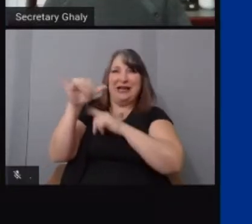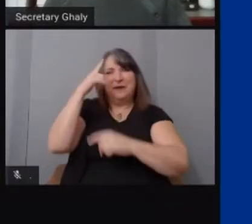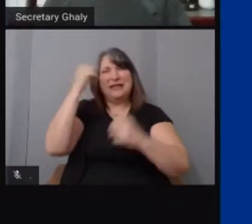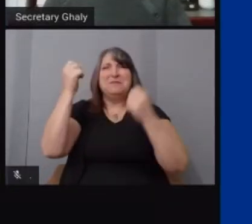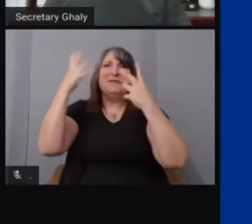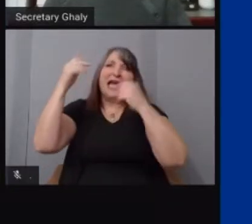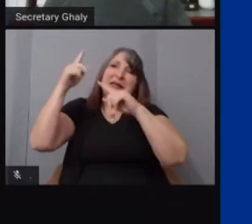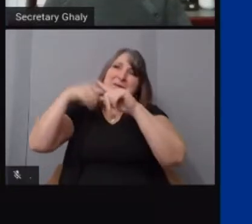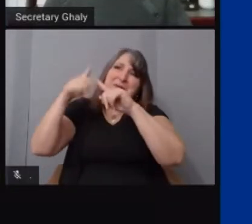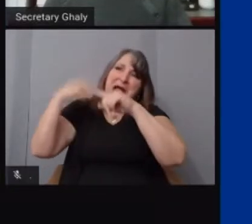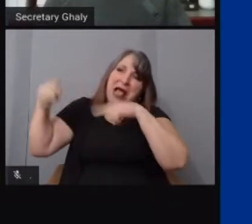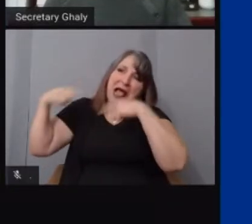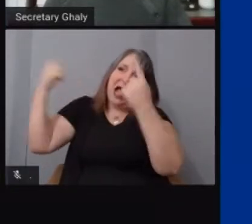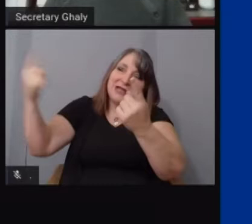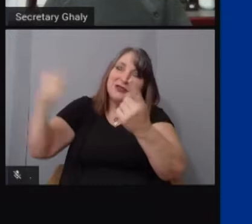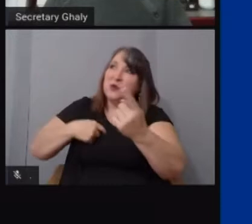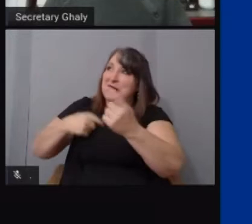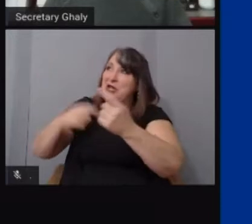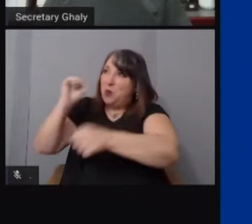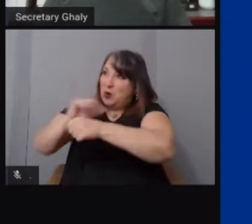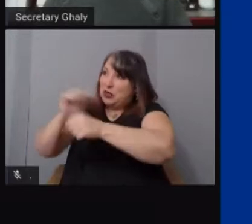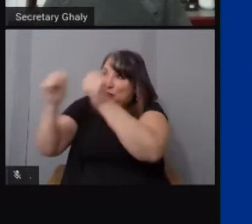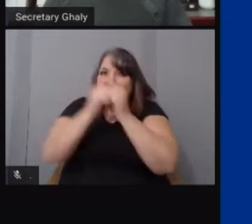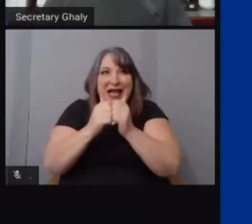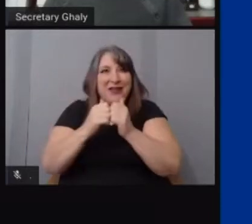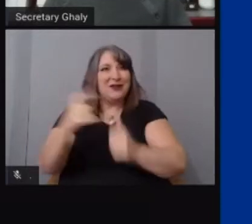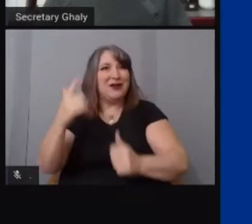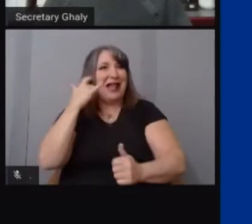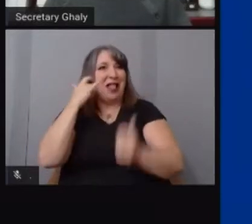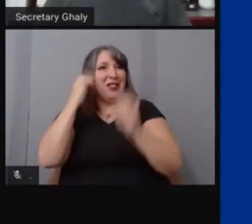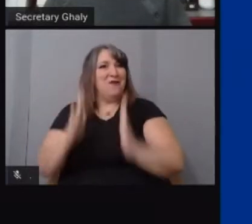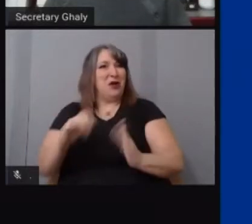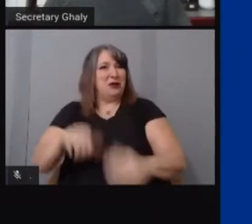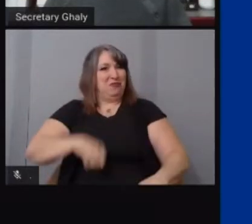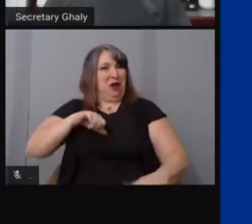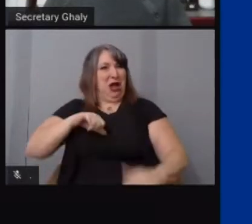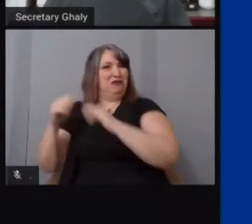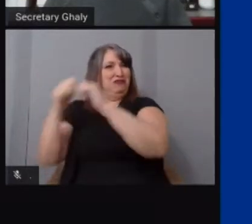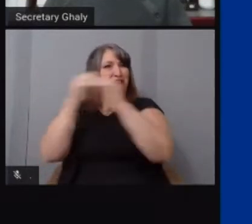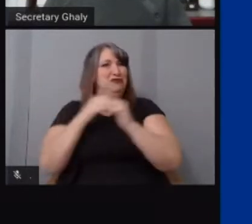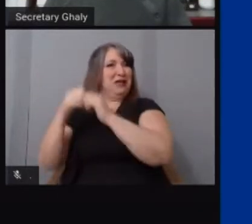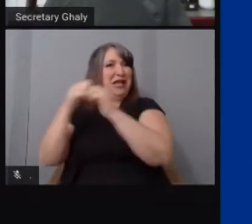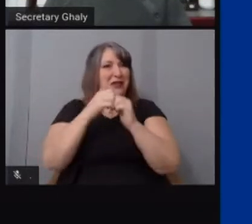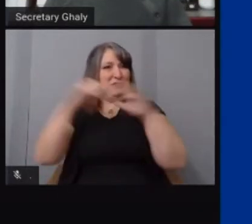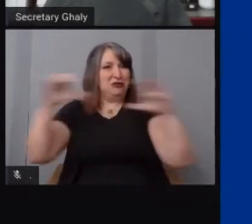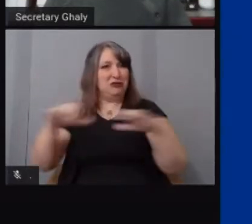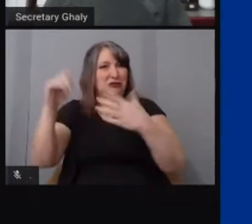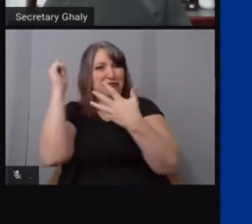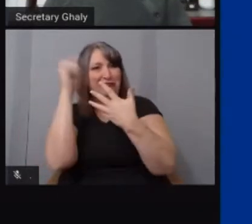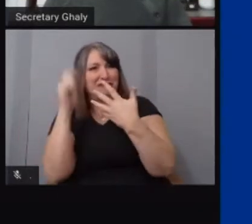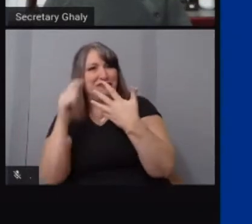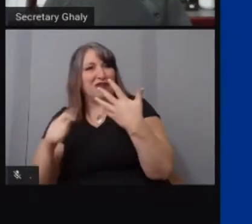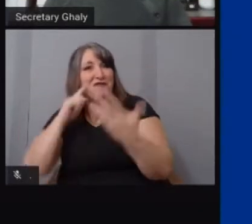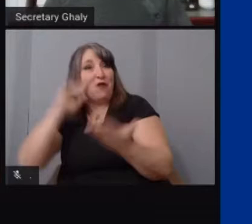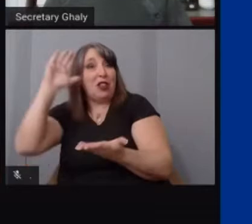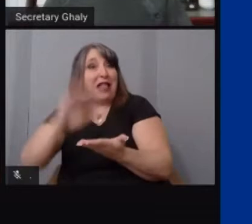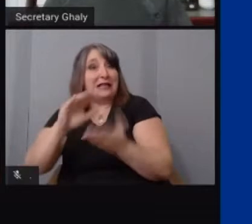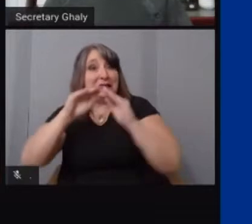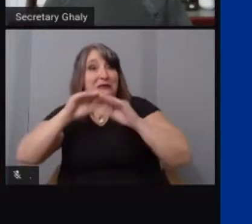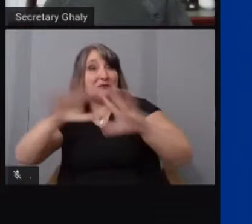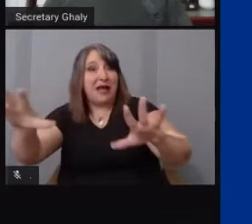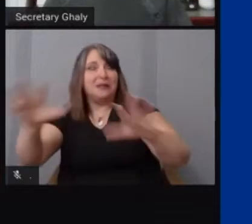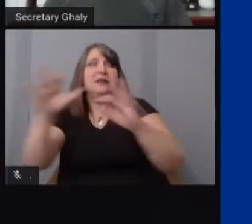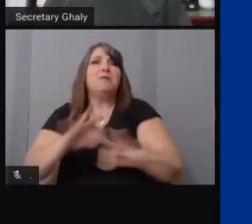partnership with all Californians to choose to do things that we know reduce spread is an important